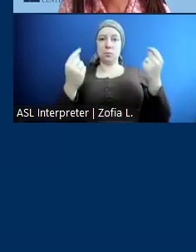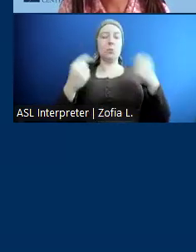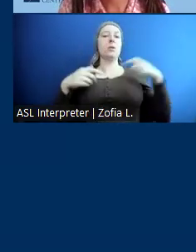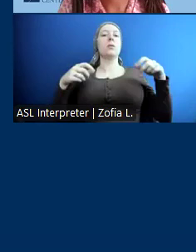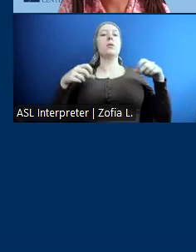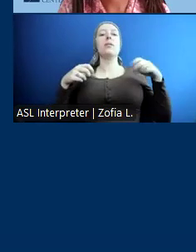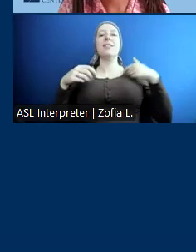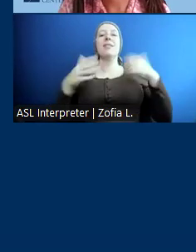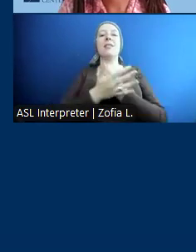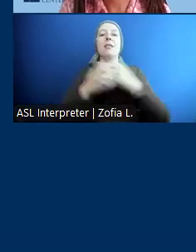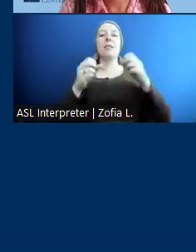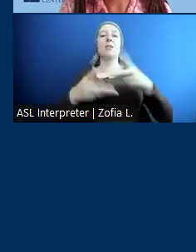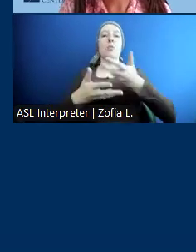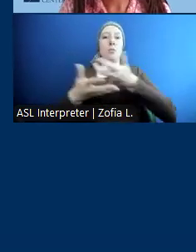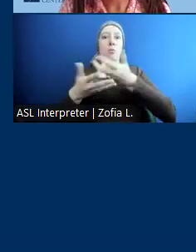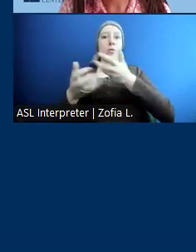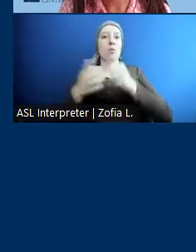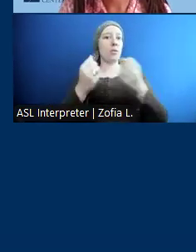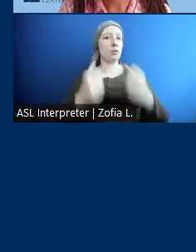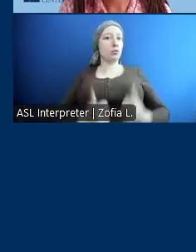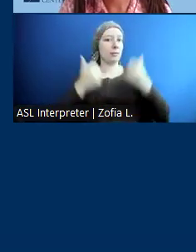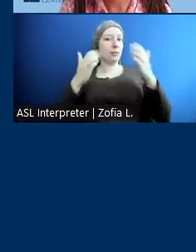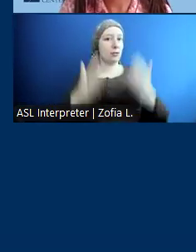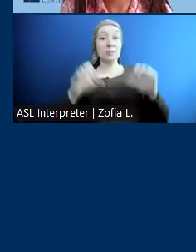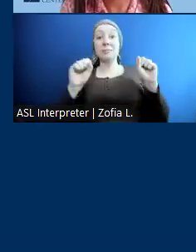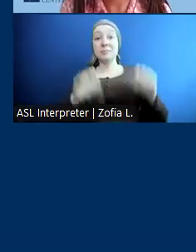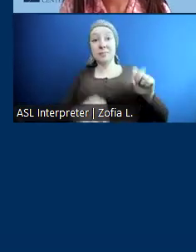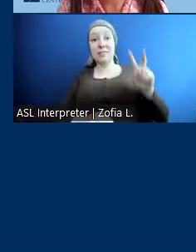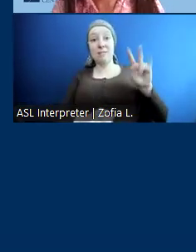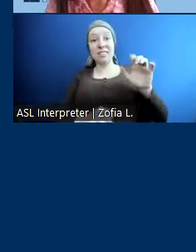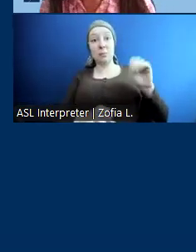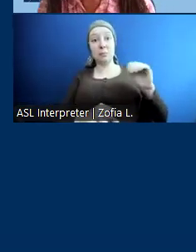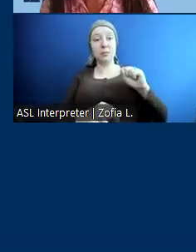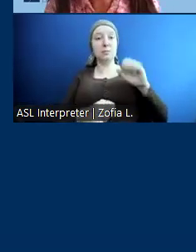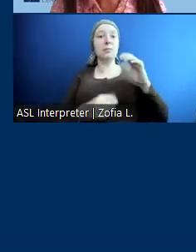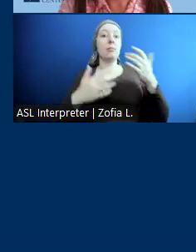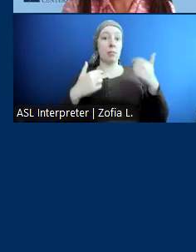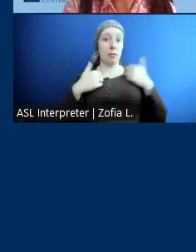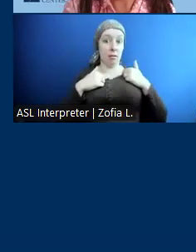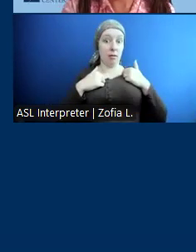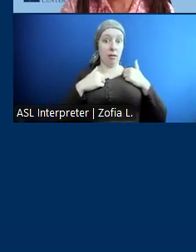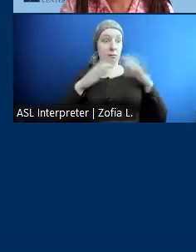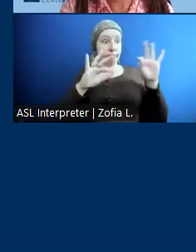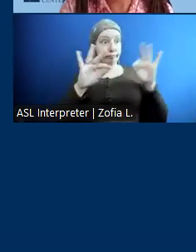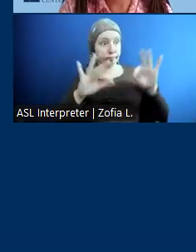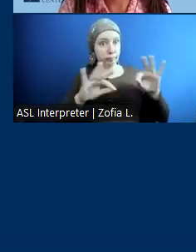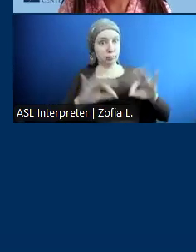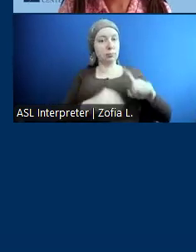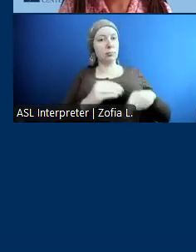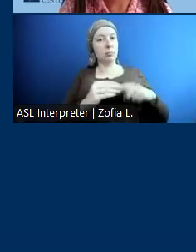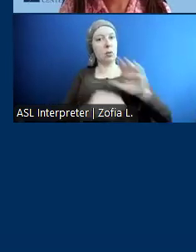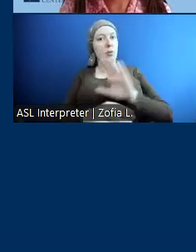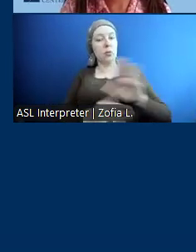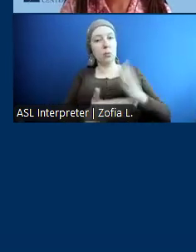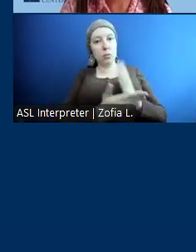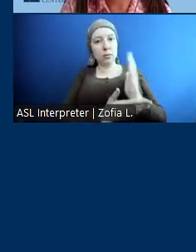work directly with survivors and potential victims and explain to them about their rights